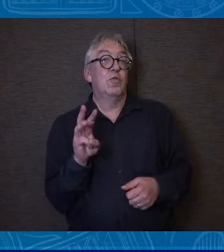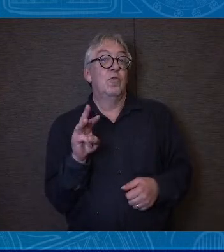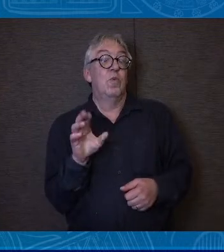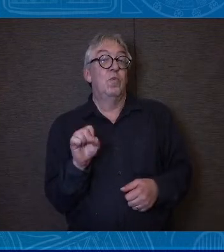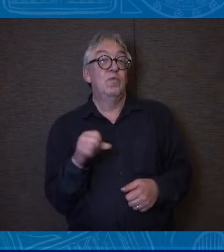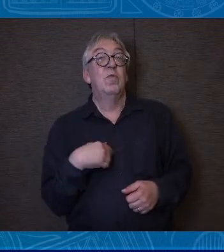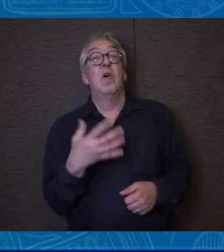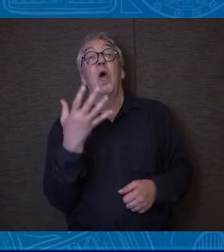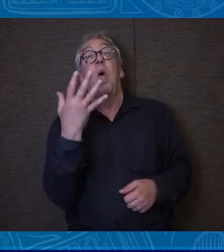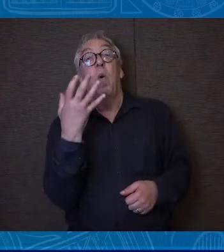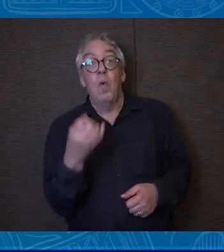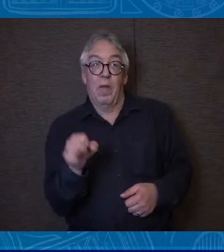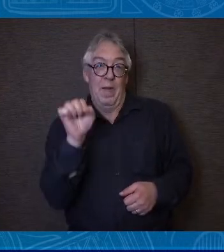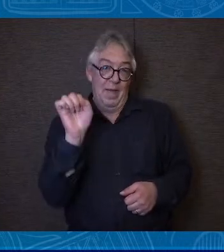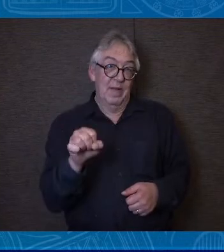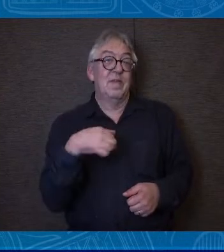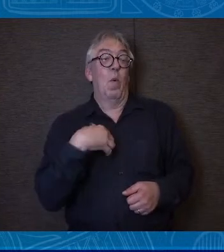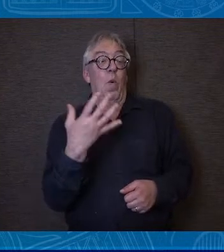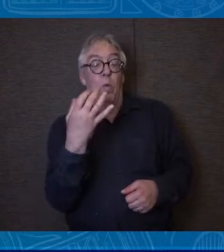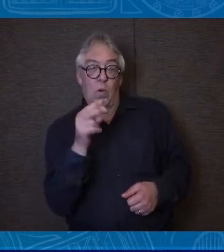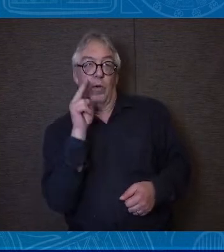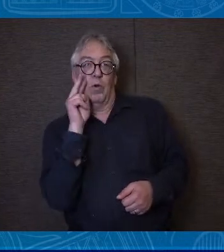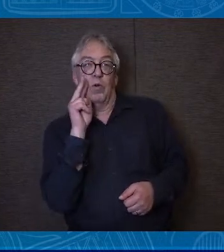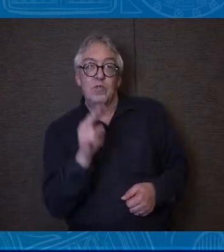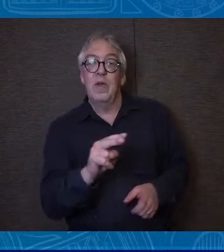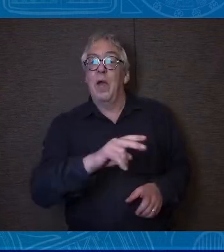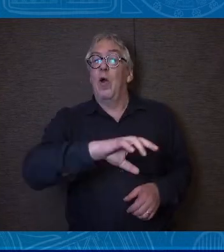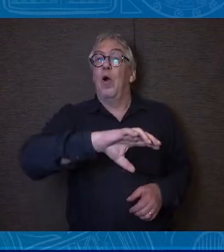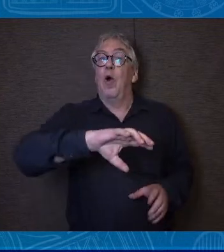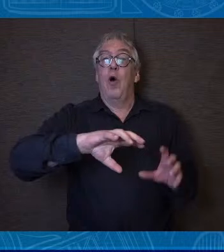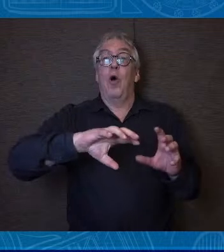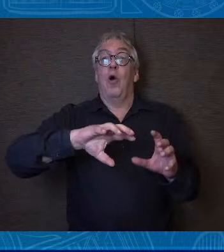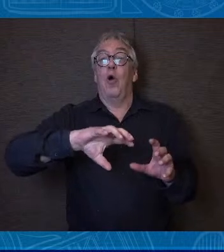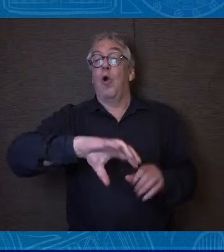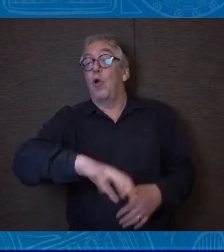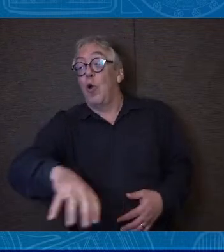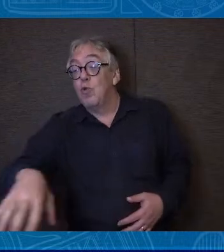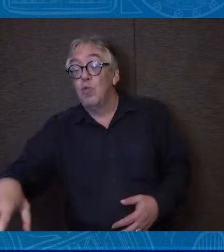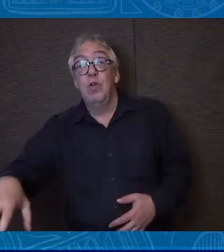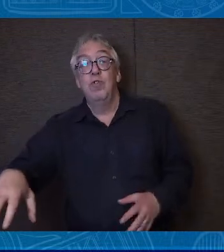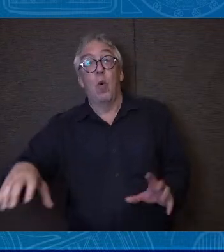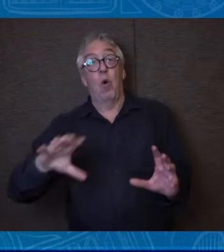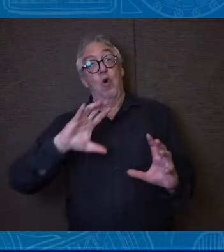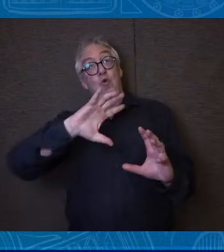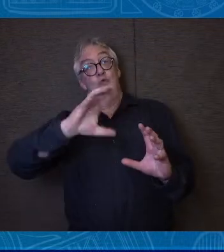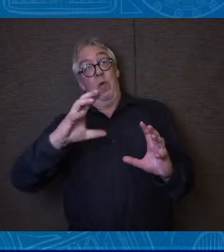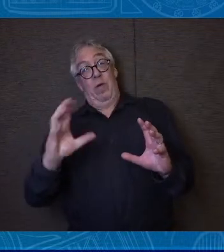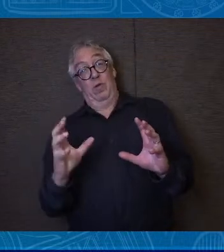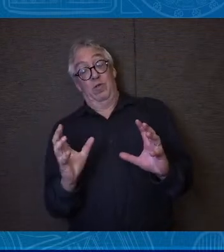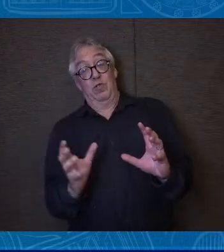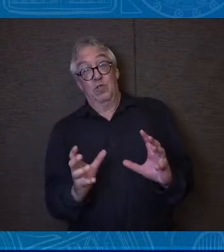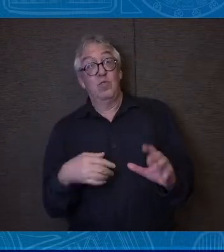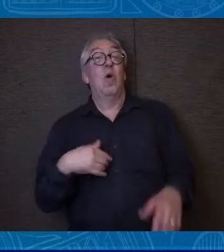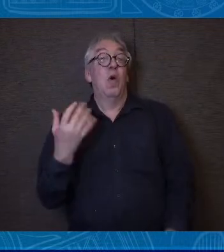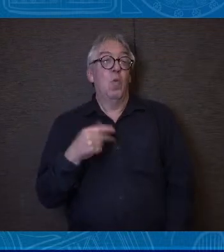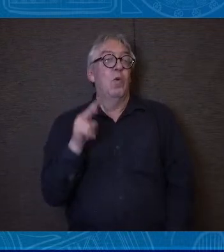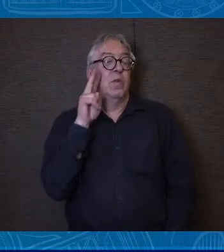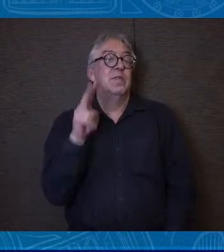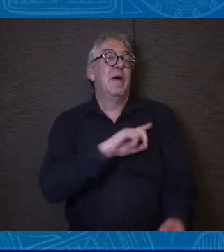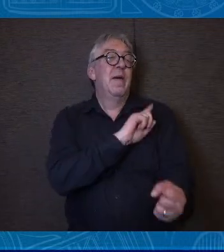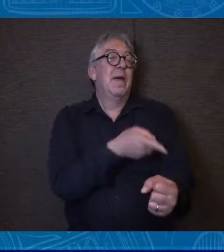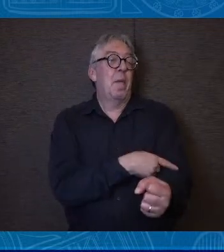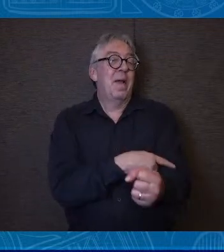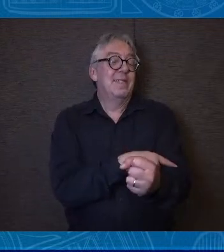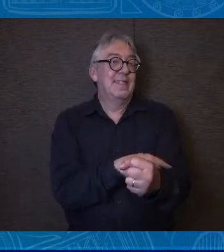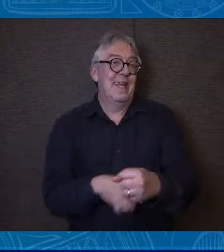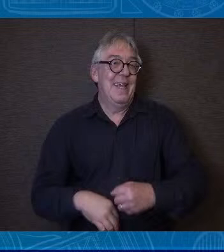achieve in the countries and in the regions where we invest. Based on our experience, there are